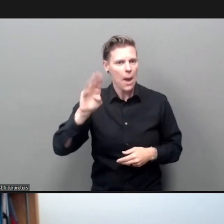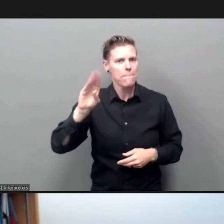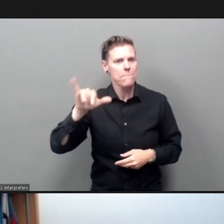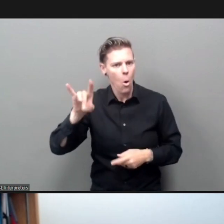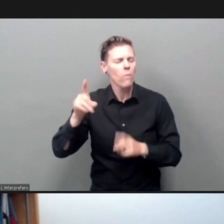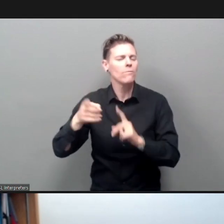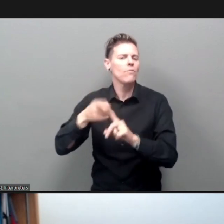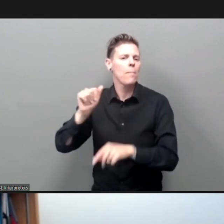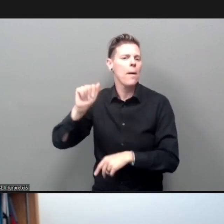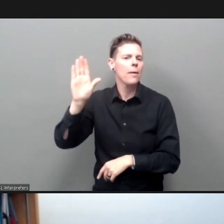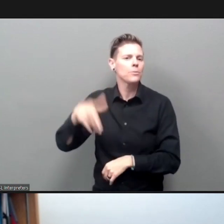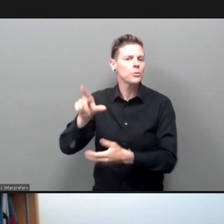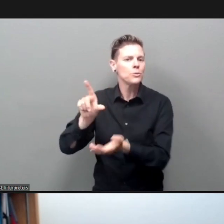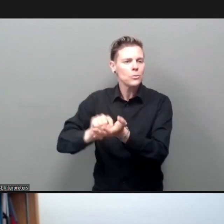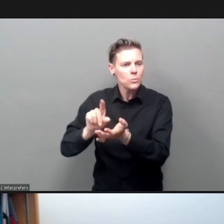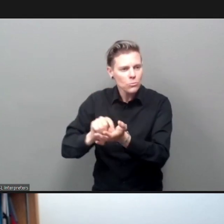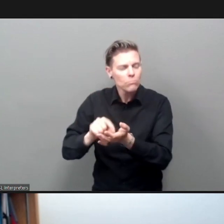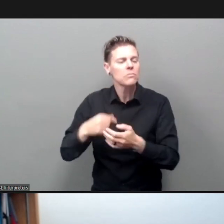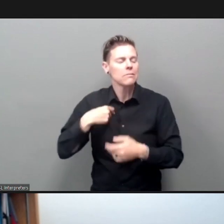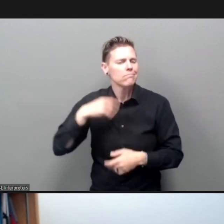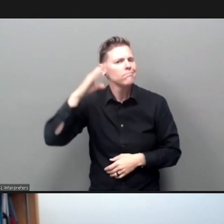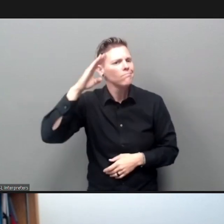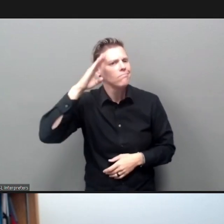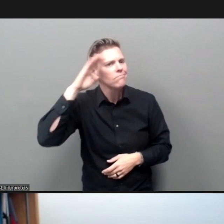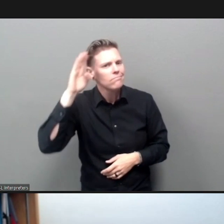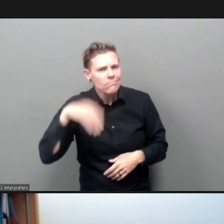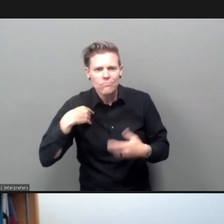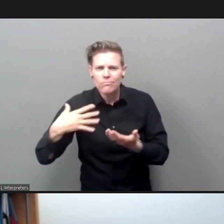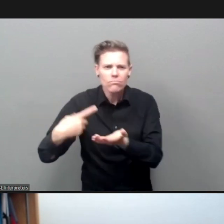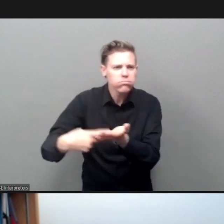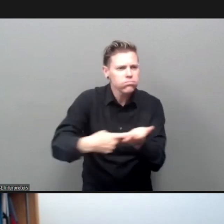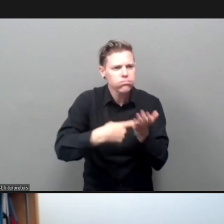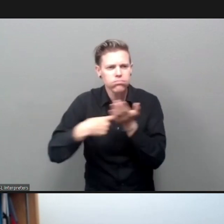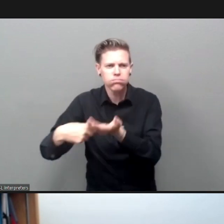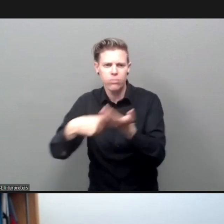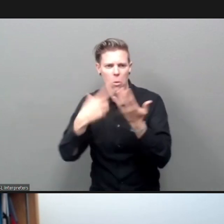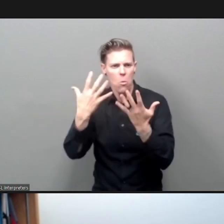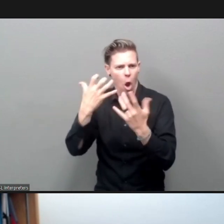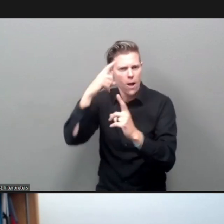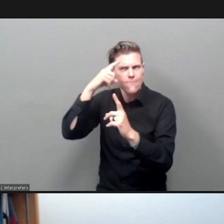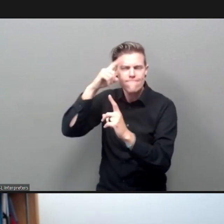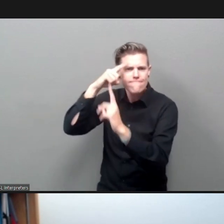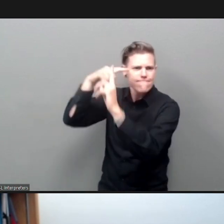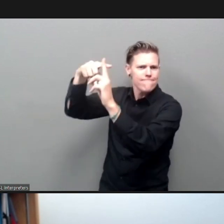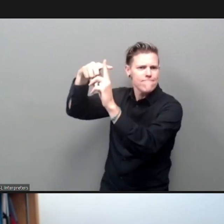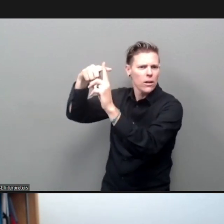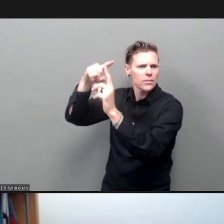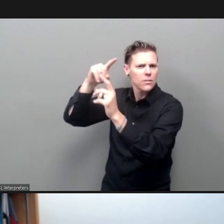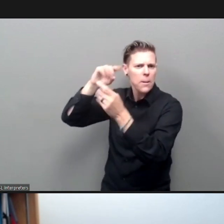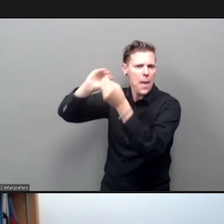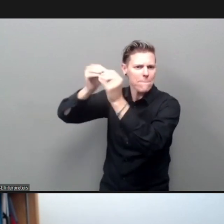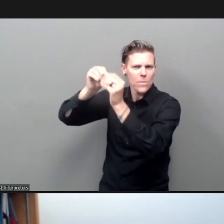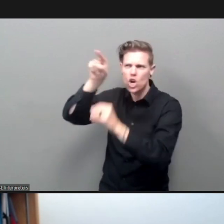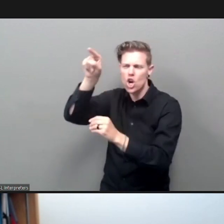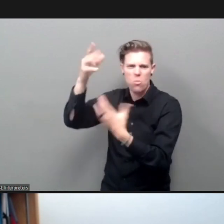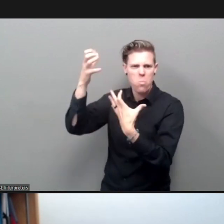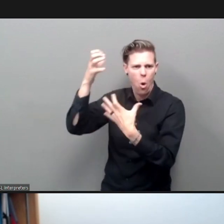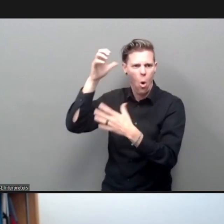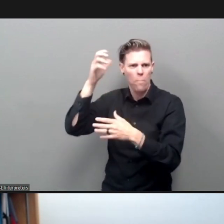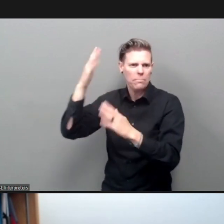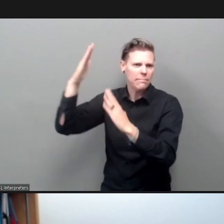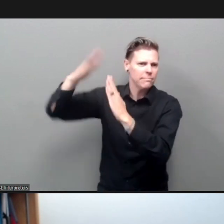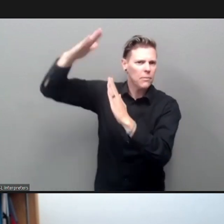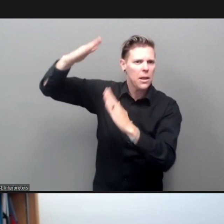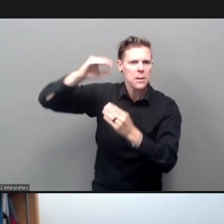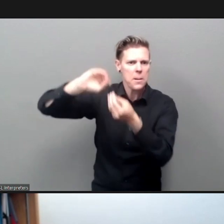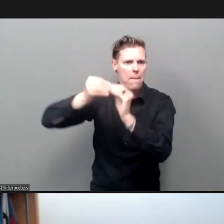this idea of a magic number or kind of a target for vaccination is kind of an elusive figure. Governor Lujan Grisham did say yesterday